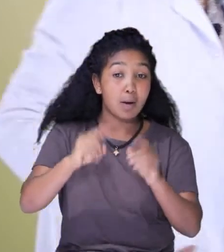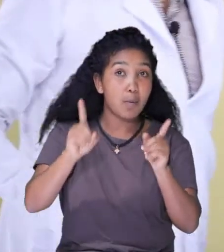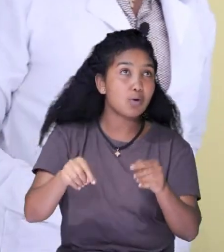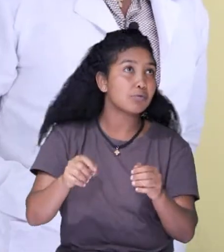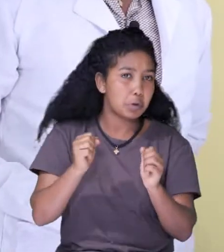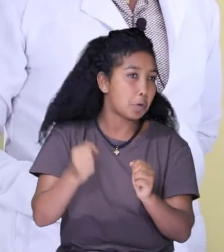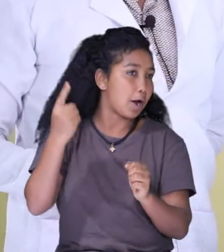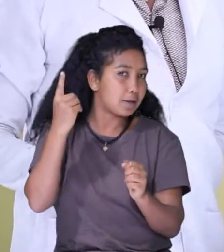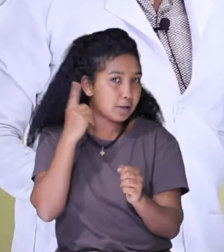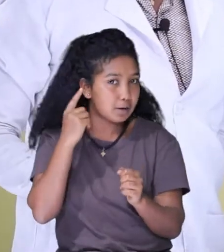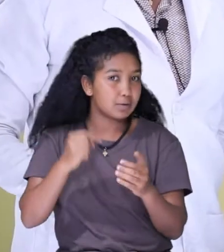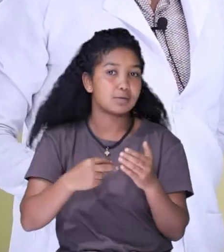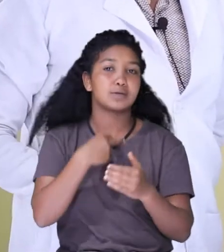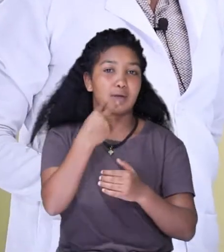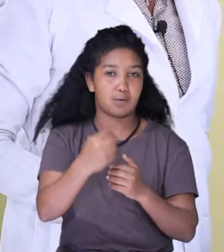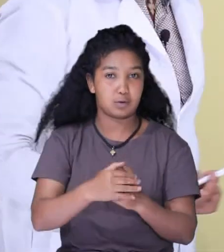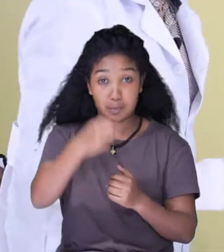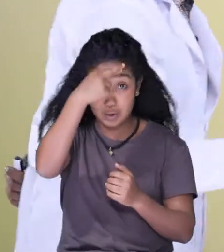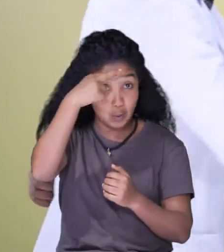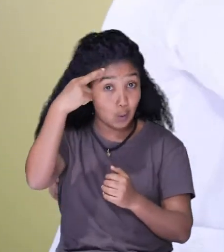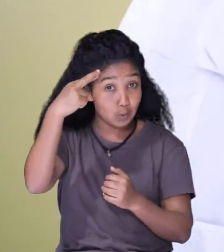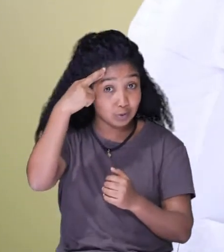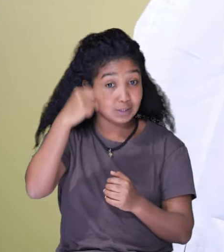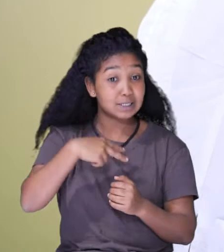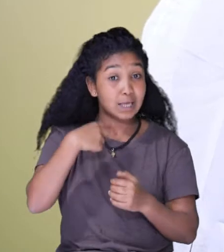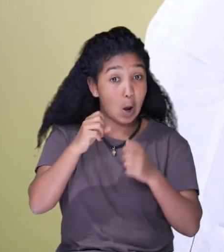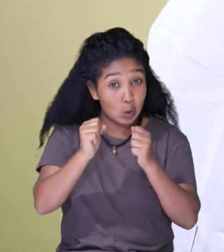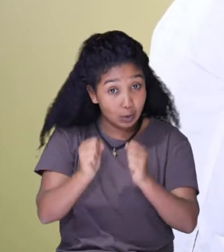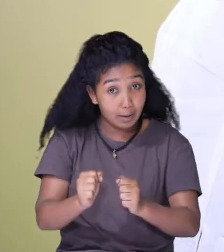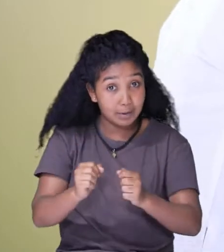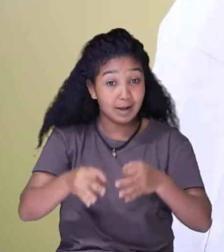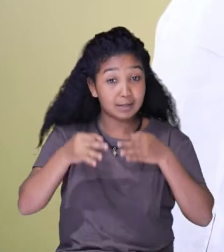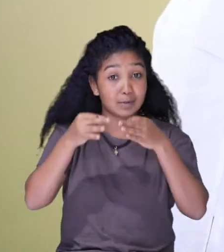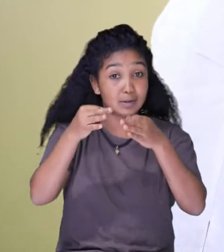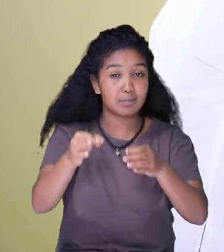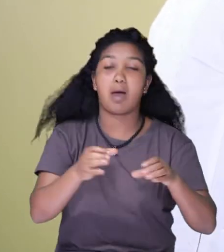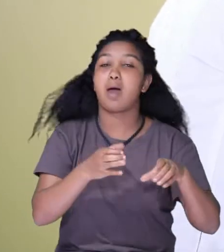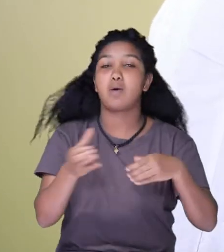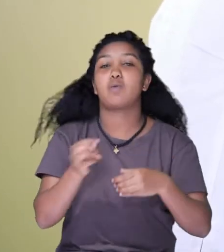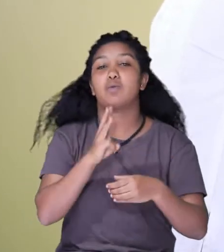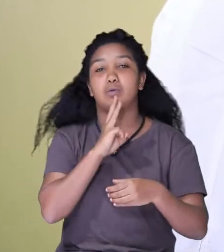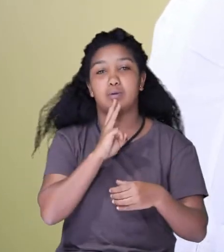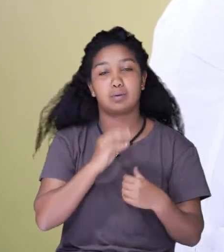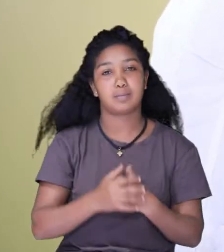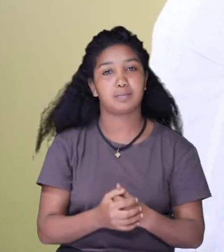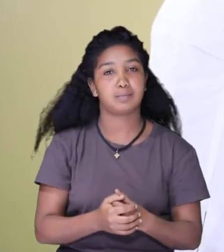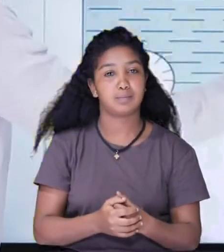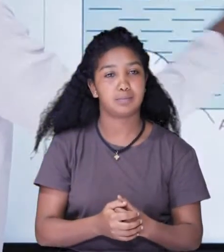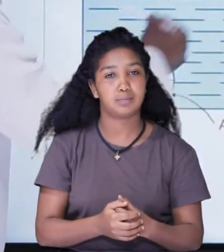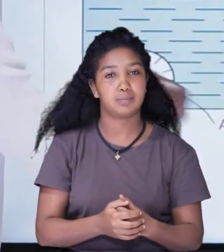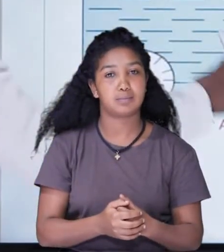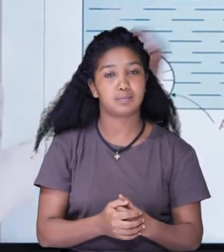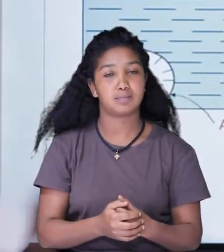you can hear the sound, because sound can be transferred or transmit